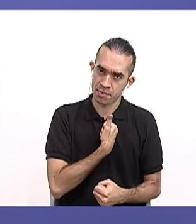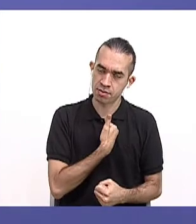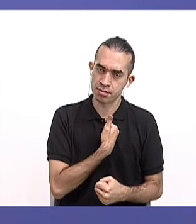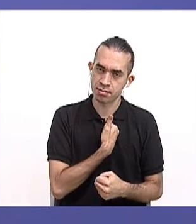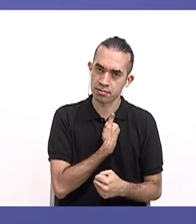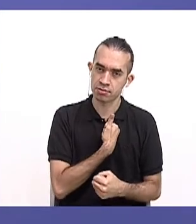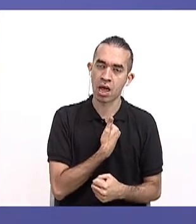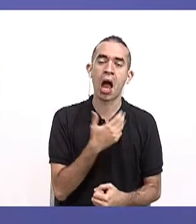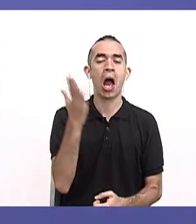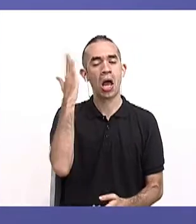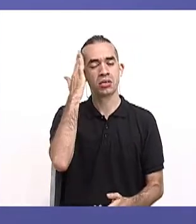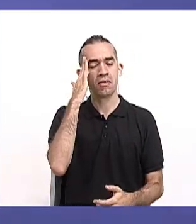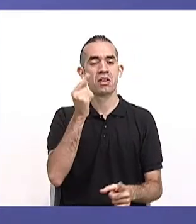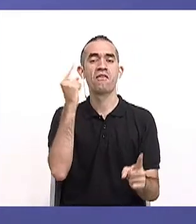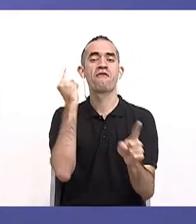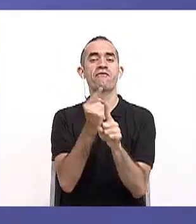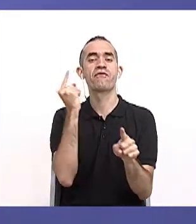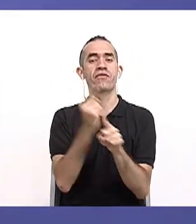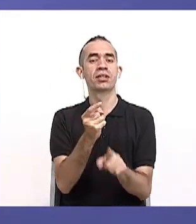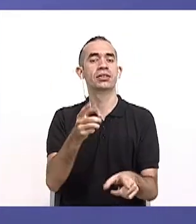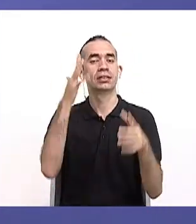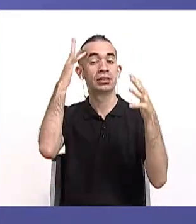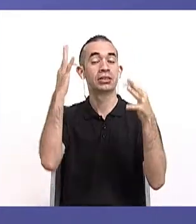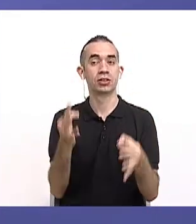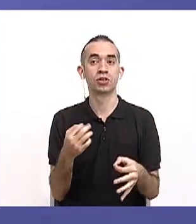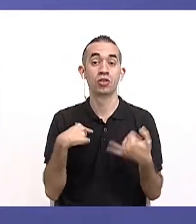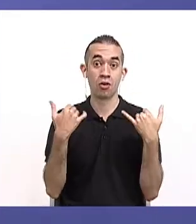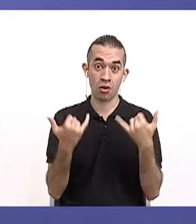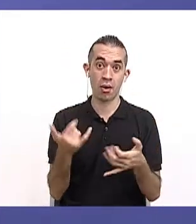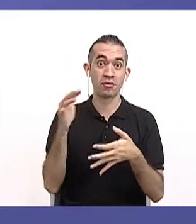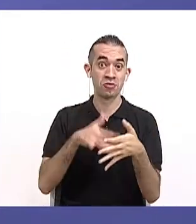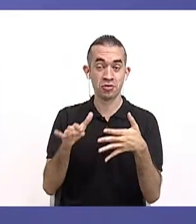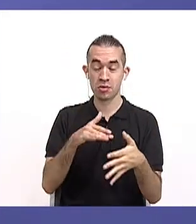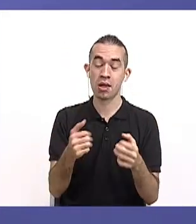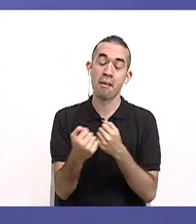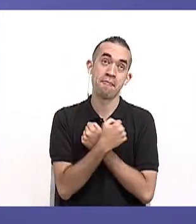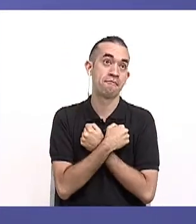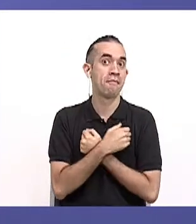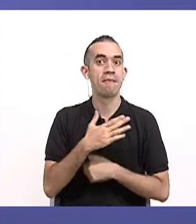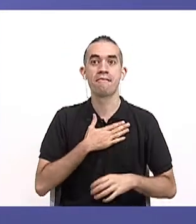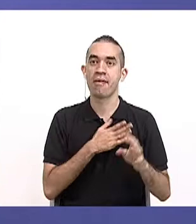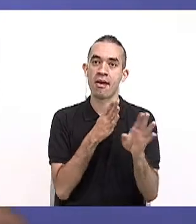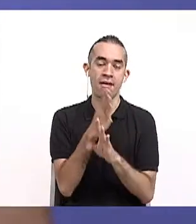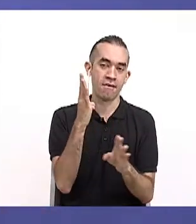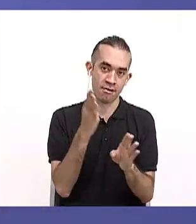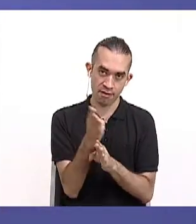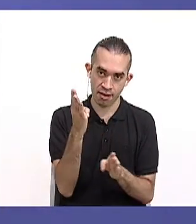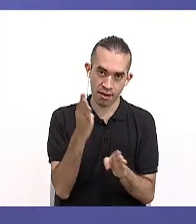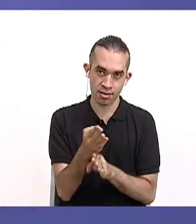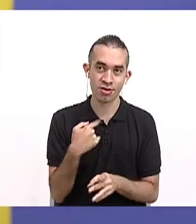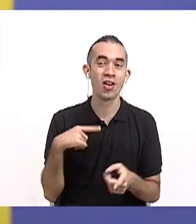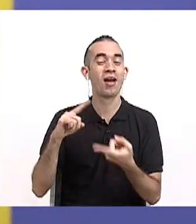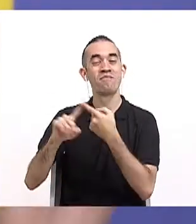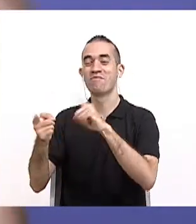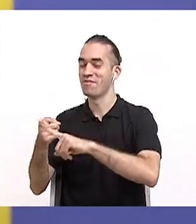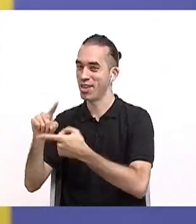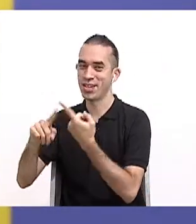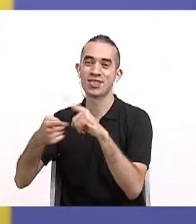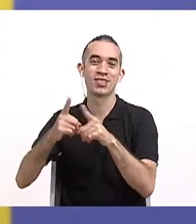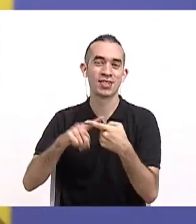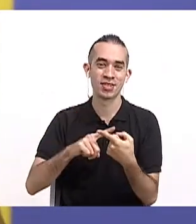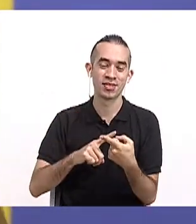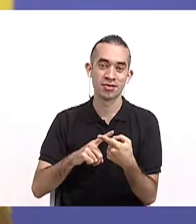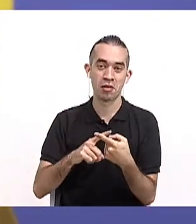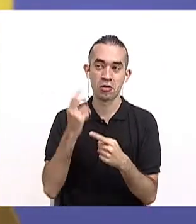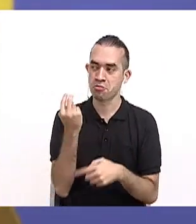the right decisions. I'm studying the career I love. I have friends. Looking